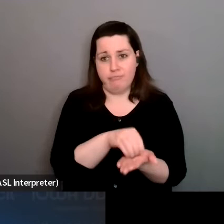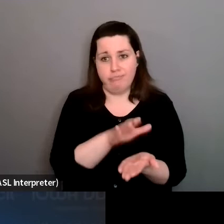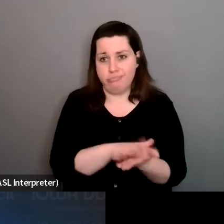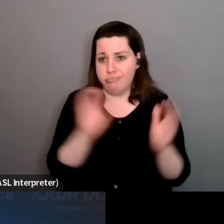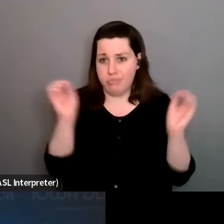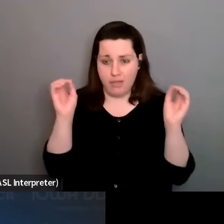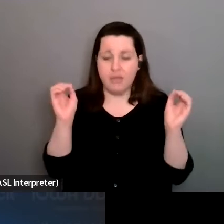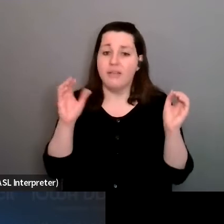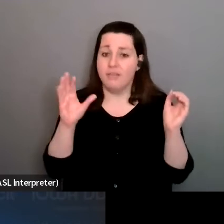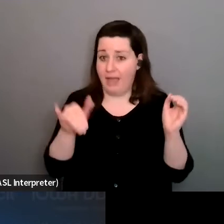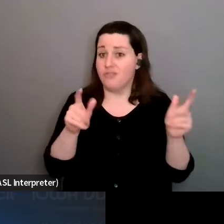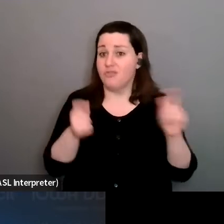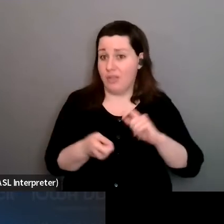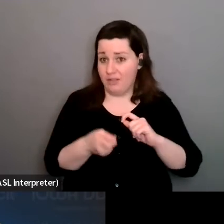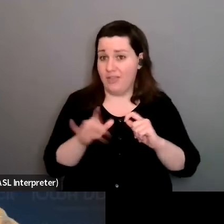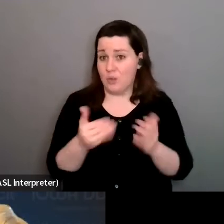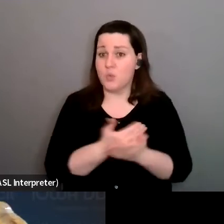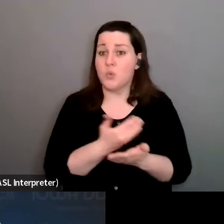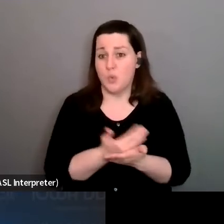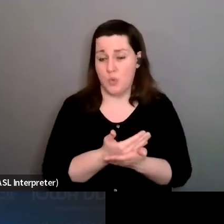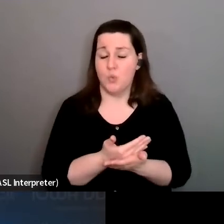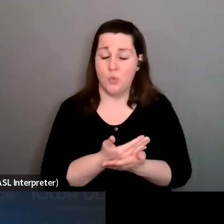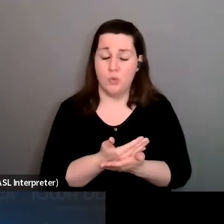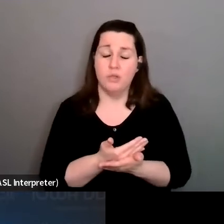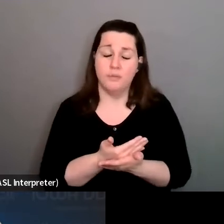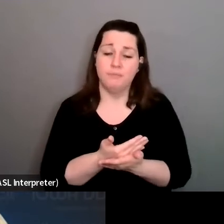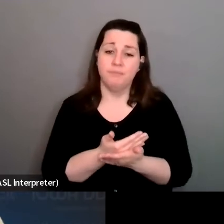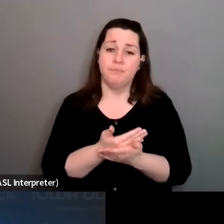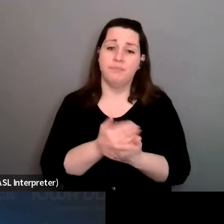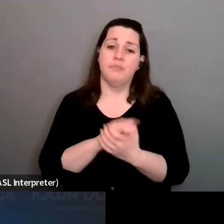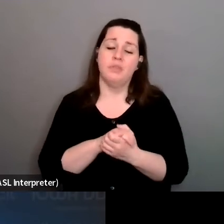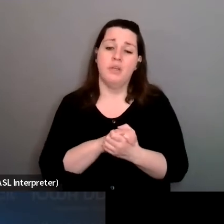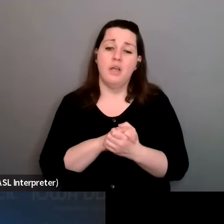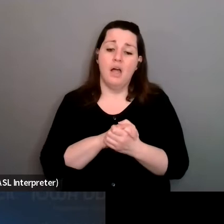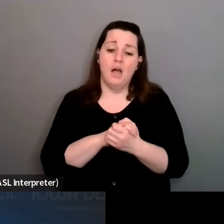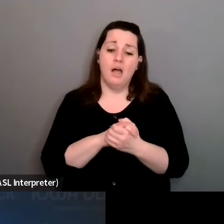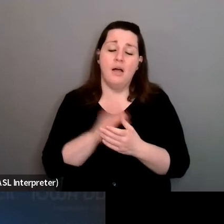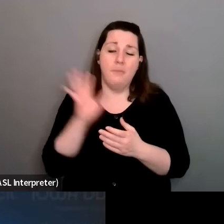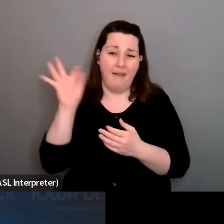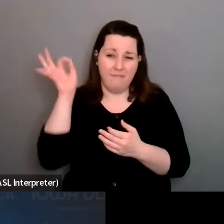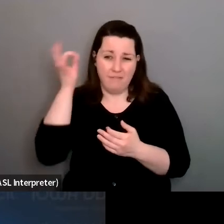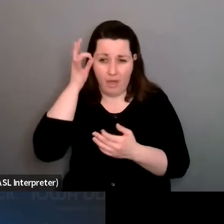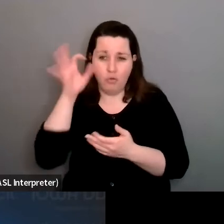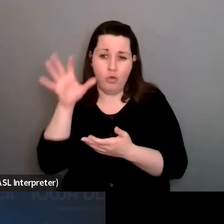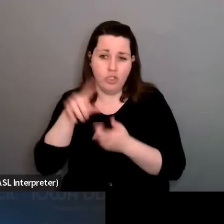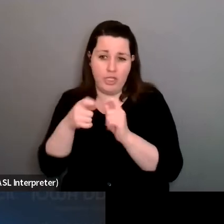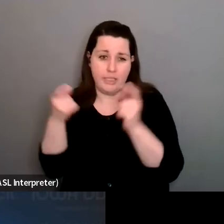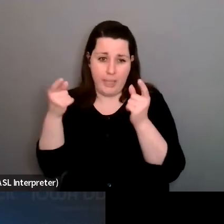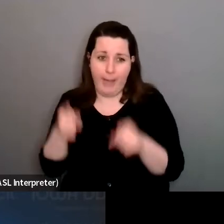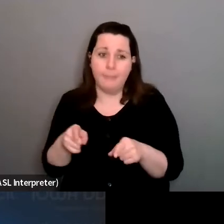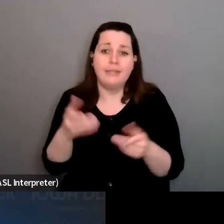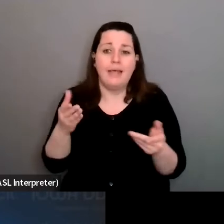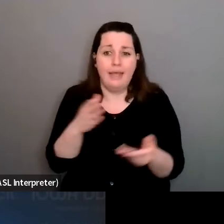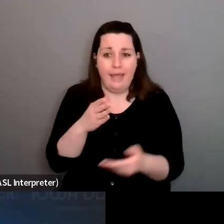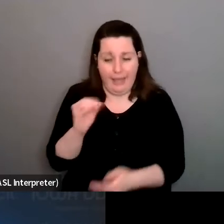has changed here with the federal regulation change, as well as the change here in Iowa.